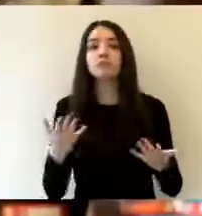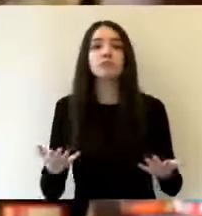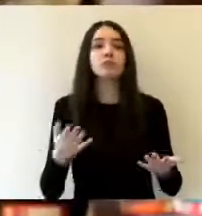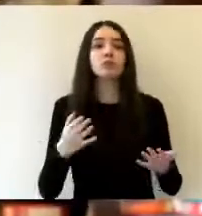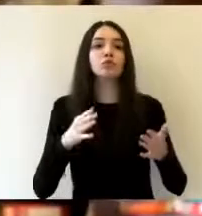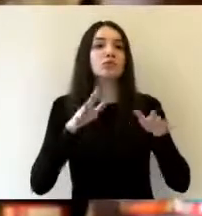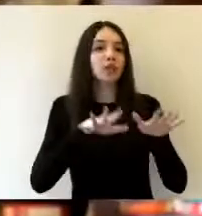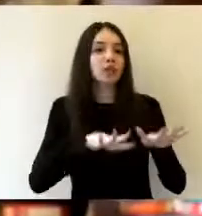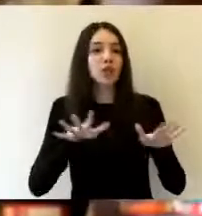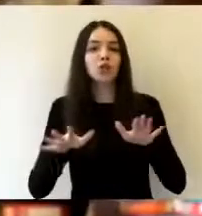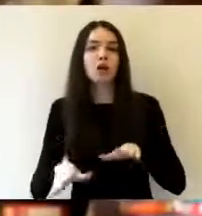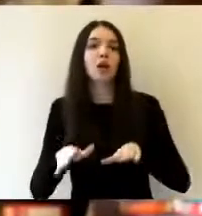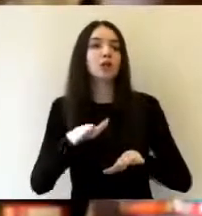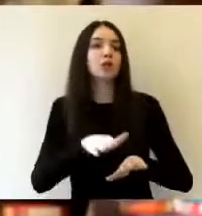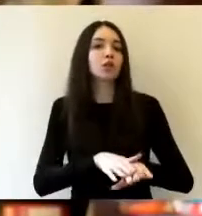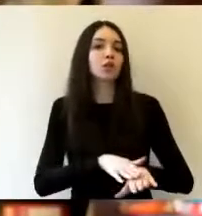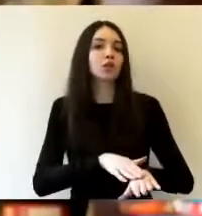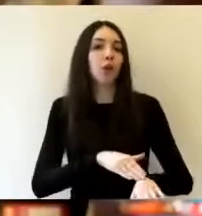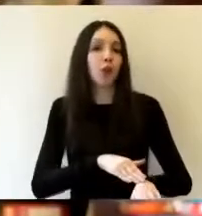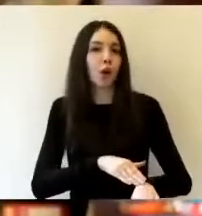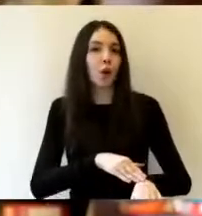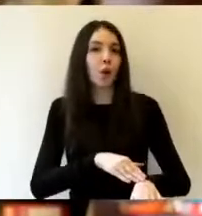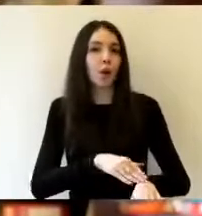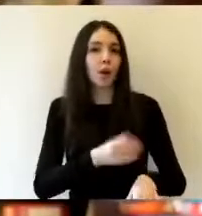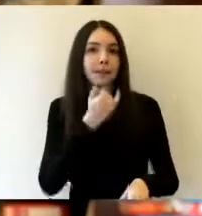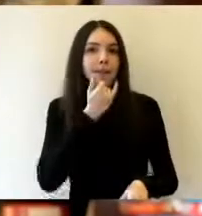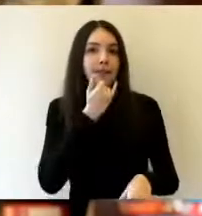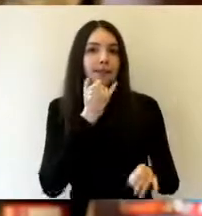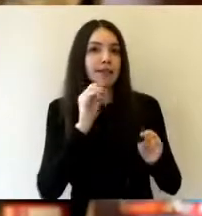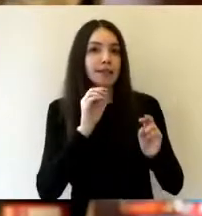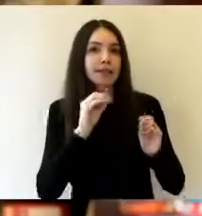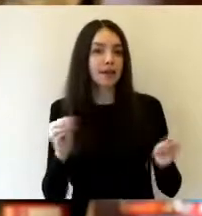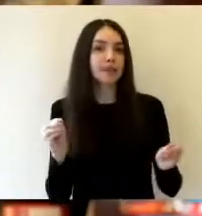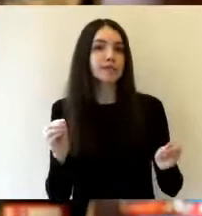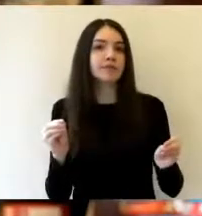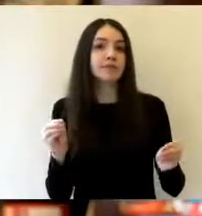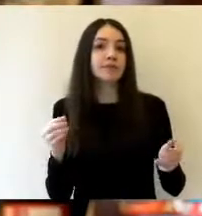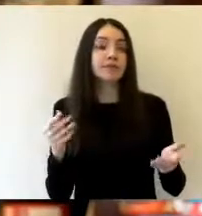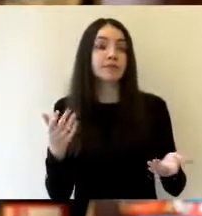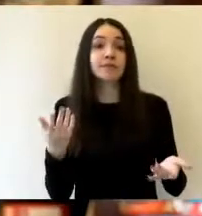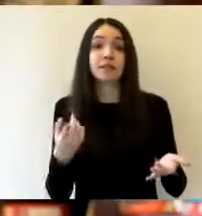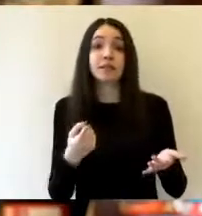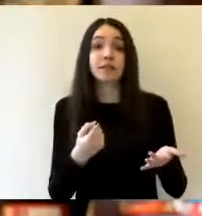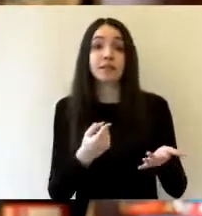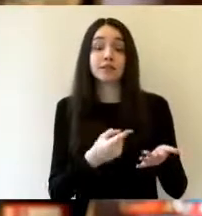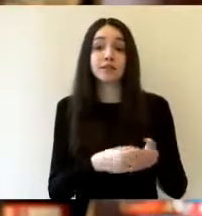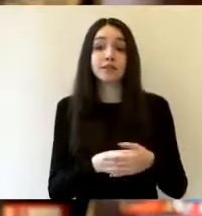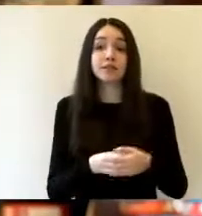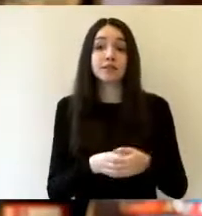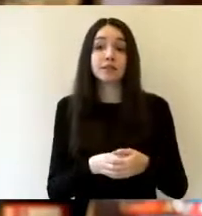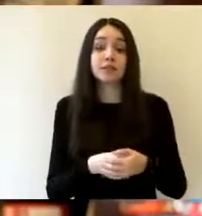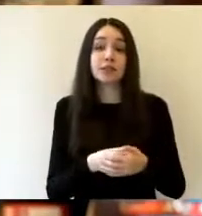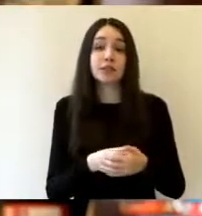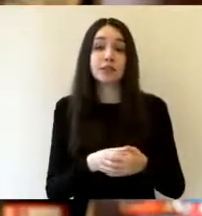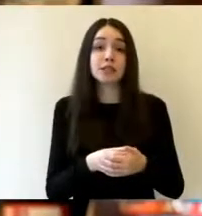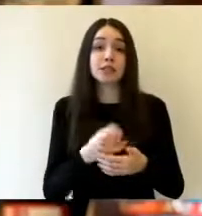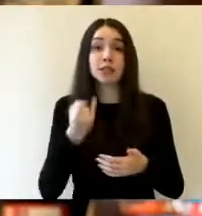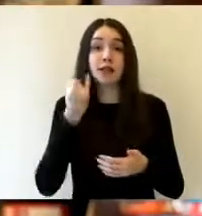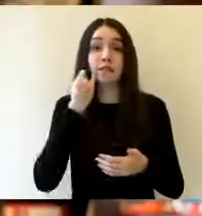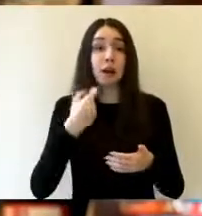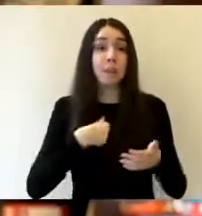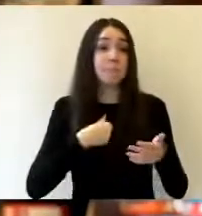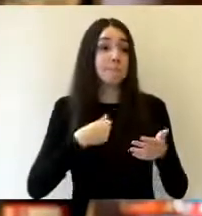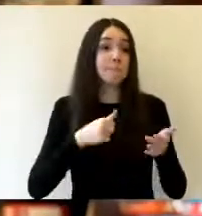take your time, don't make any mistakes. Because sometimes, well, in that instance, you know, if I'm carving a part of,